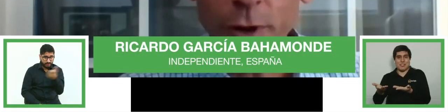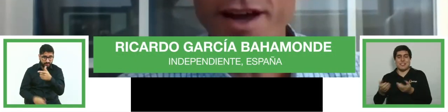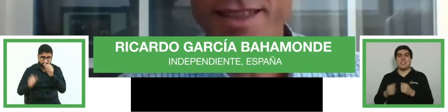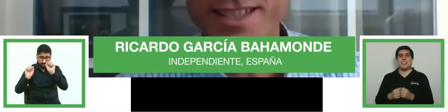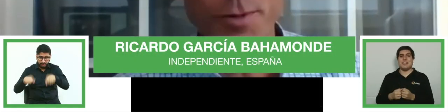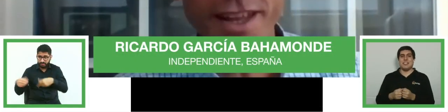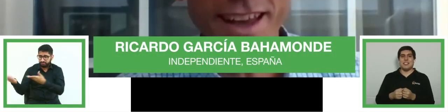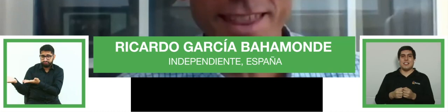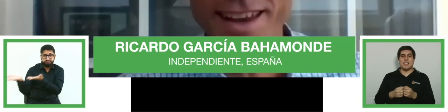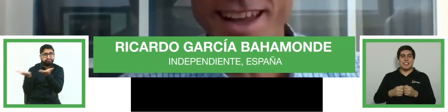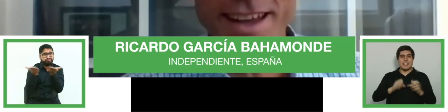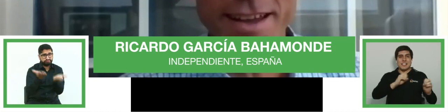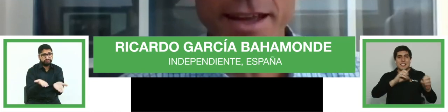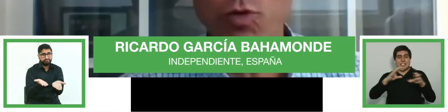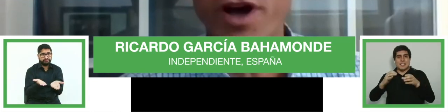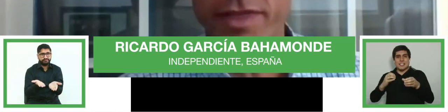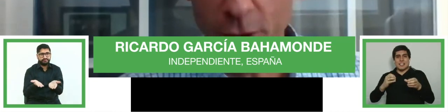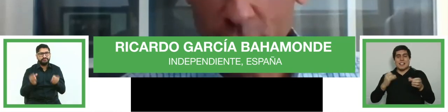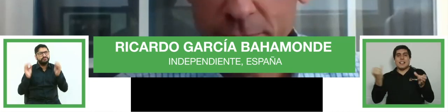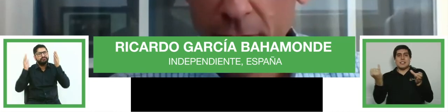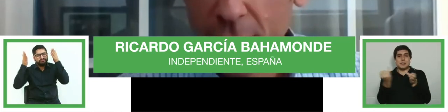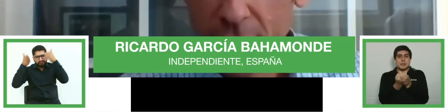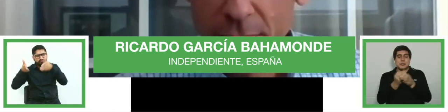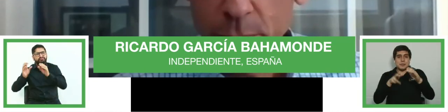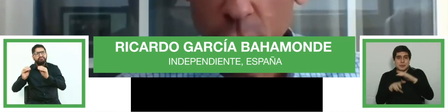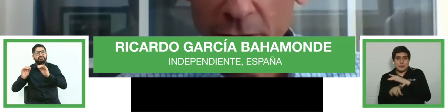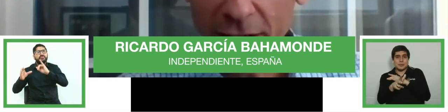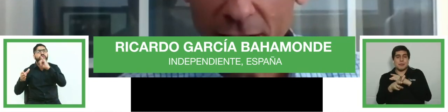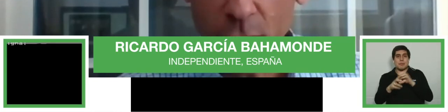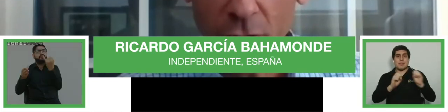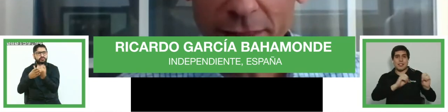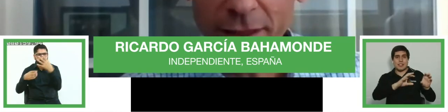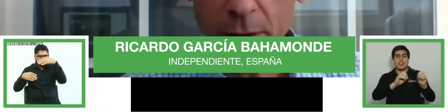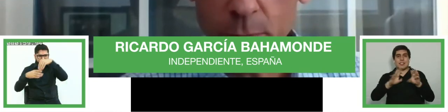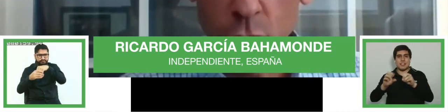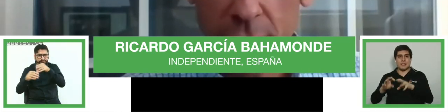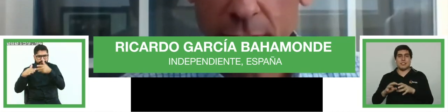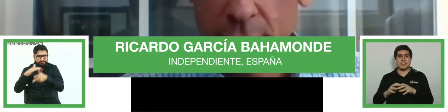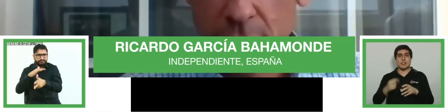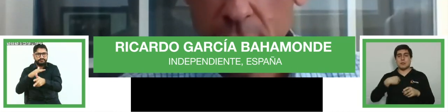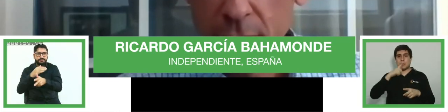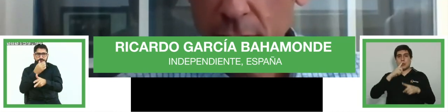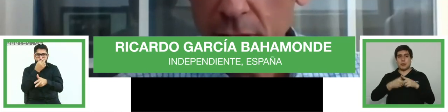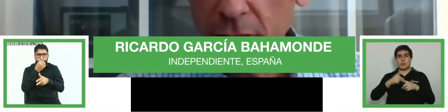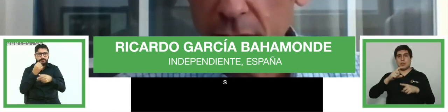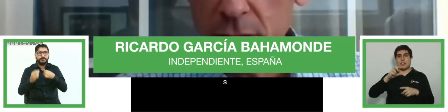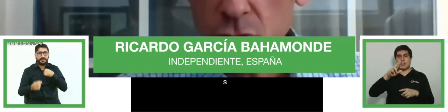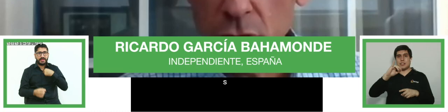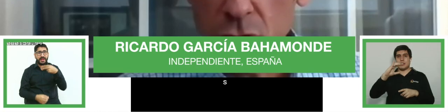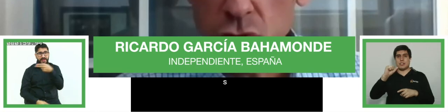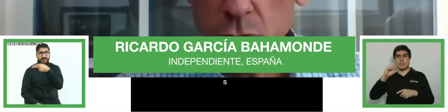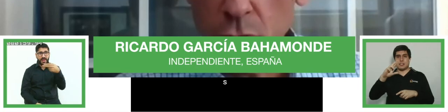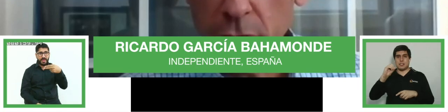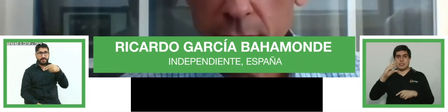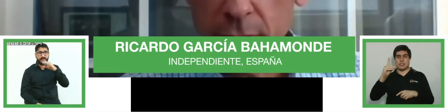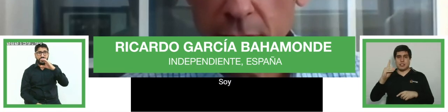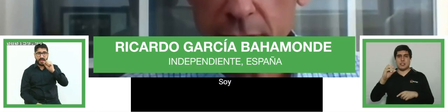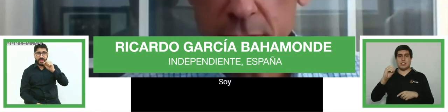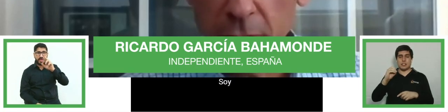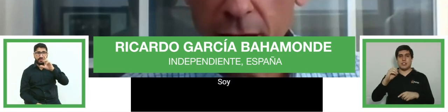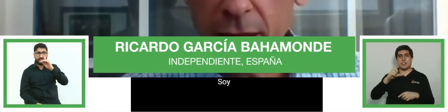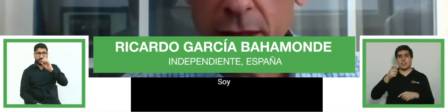in education. My name is Ricardo García Bahamonde. I'm a consultant